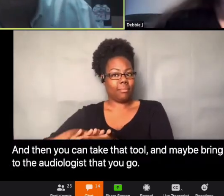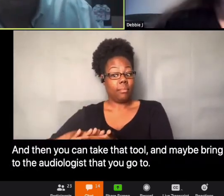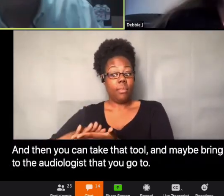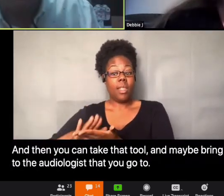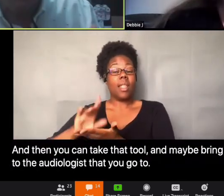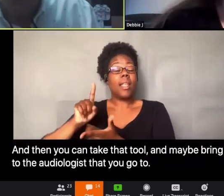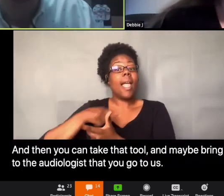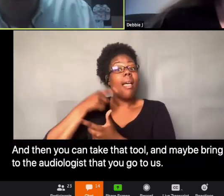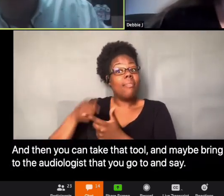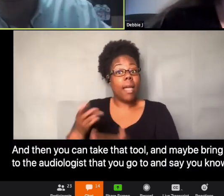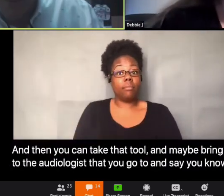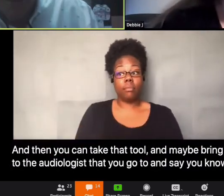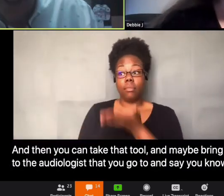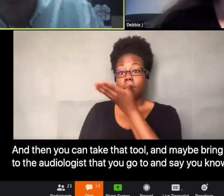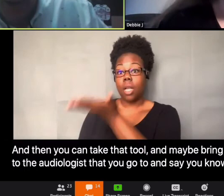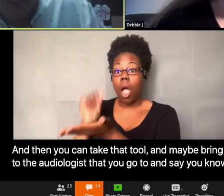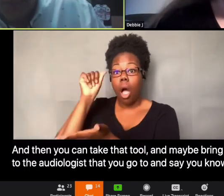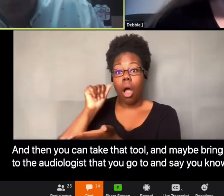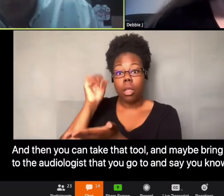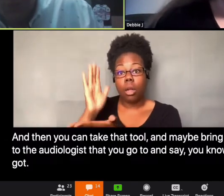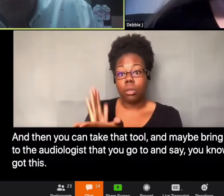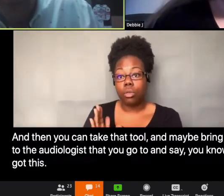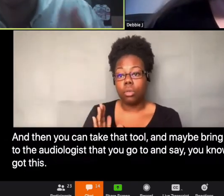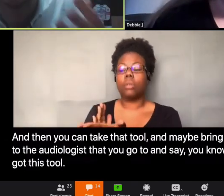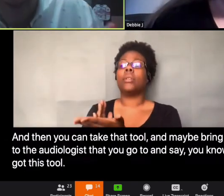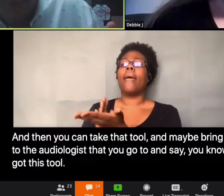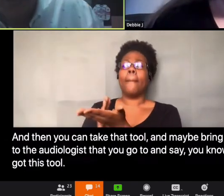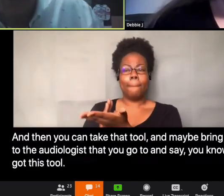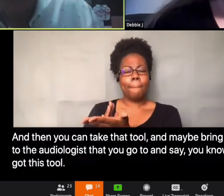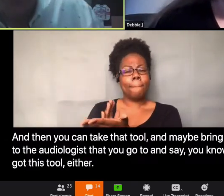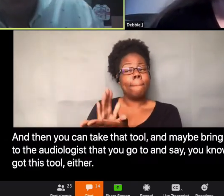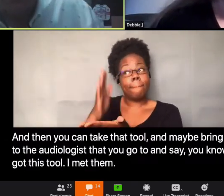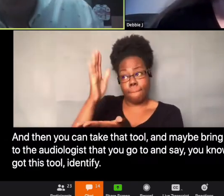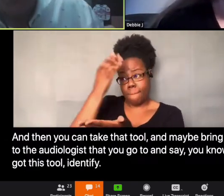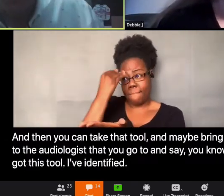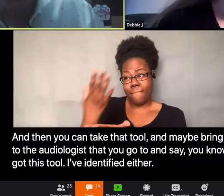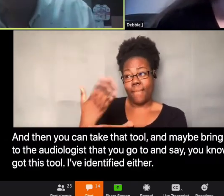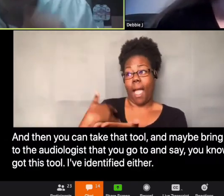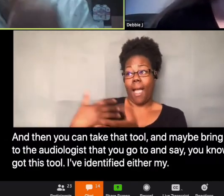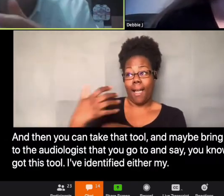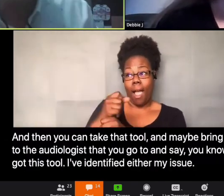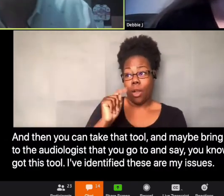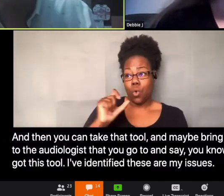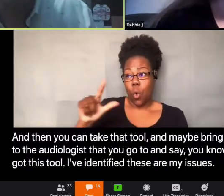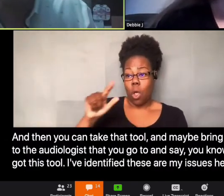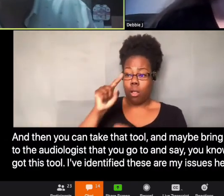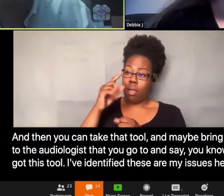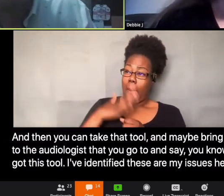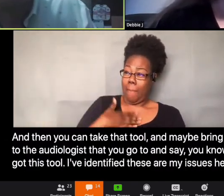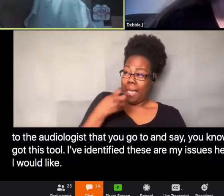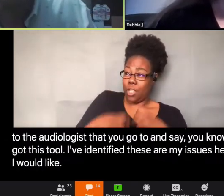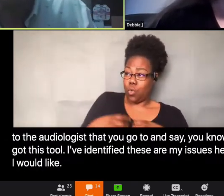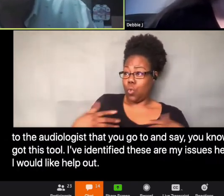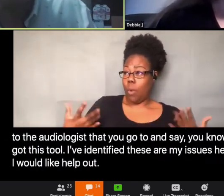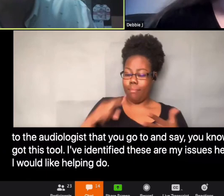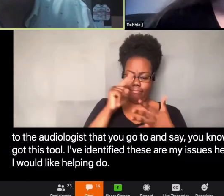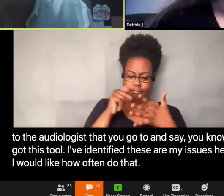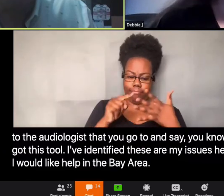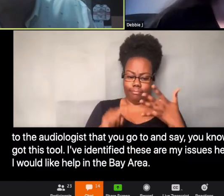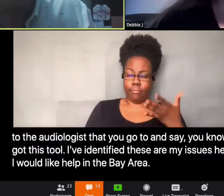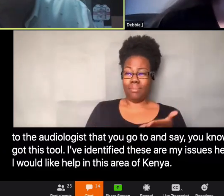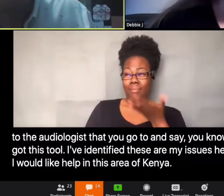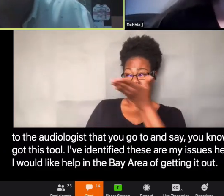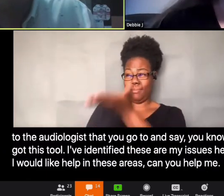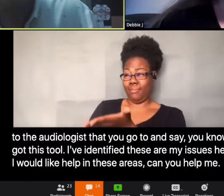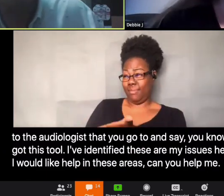to and say, I got this tool. I've identified these are my issues. Here, I would like help in these areas. Can you